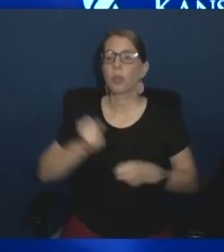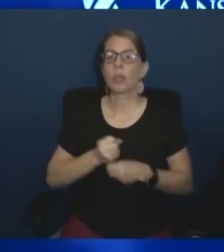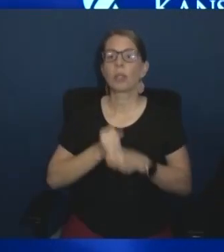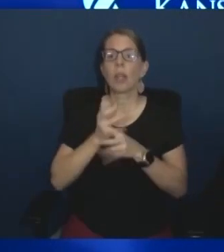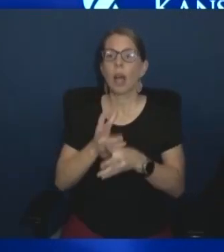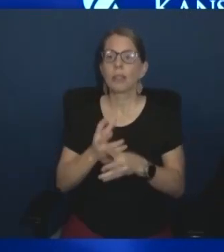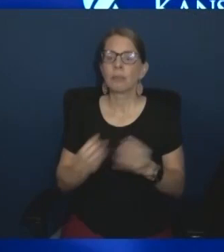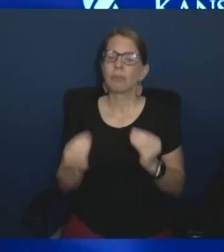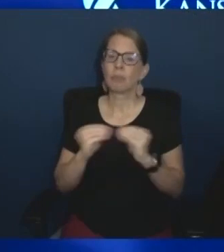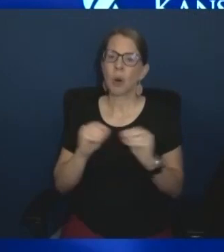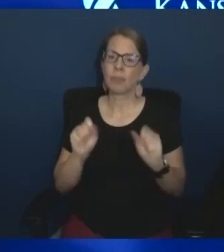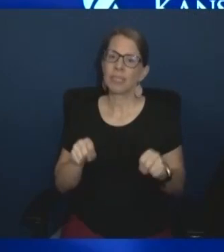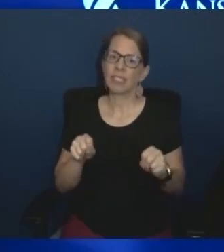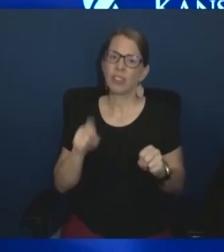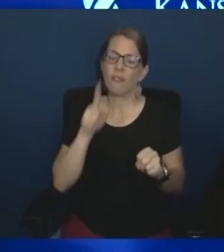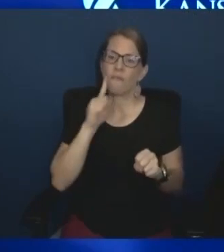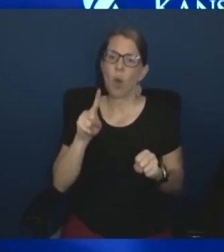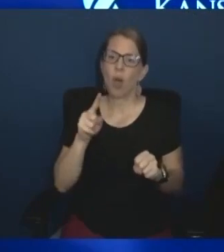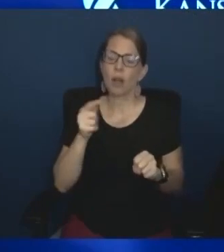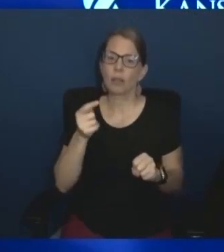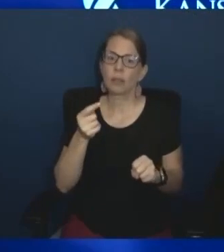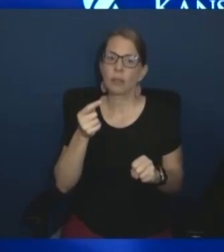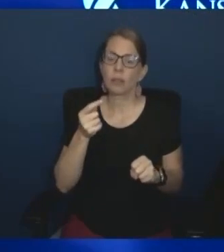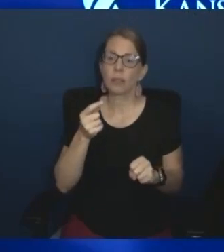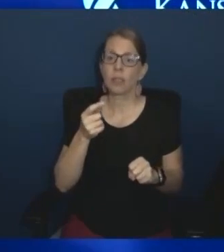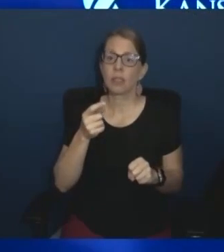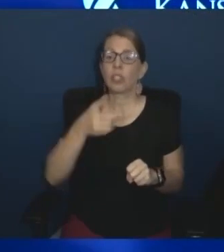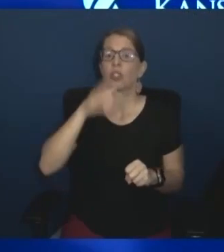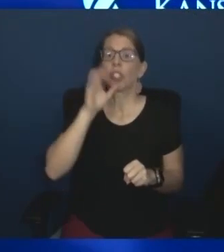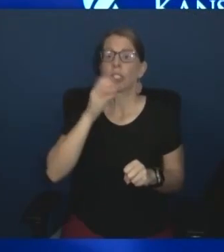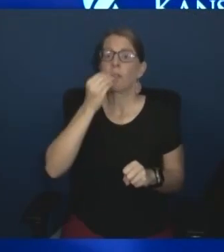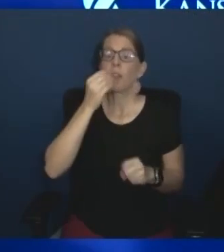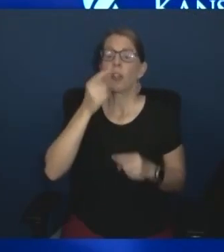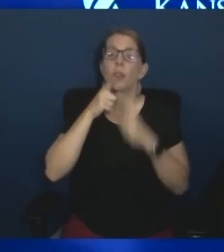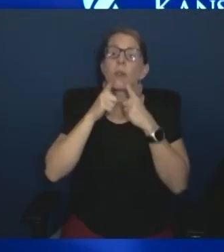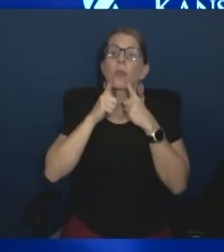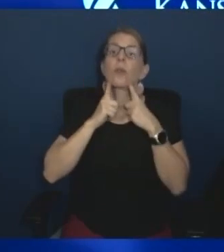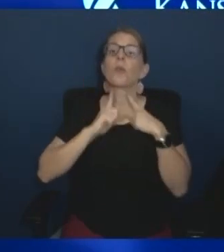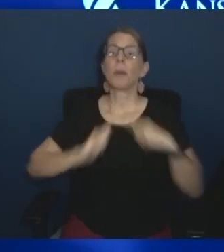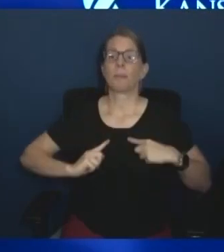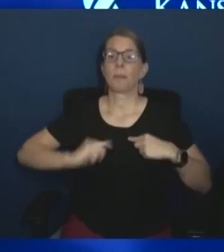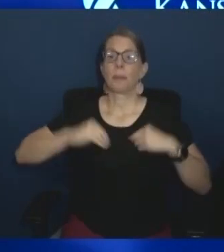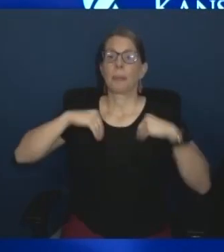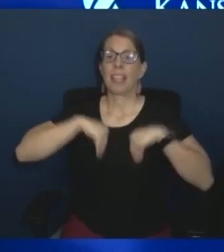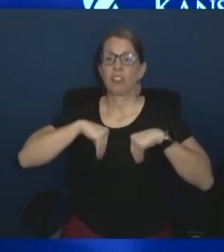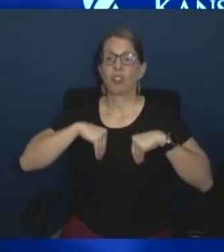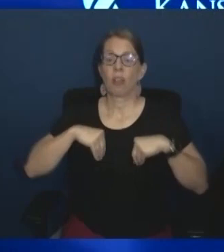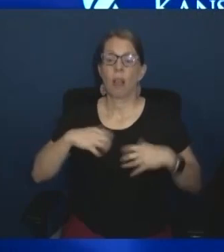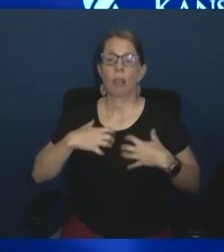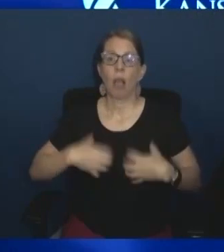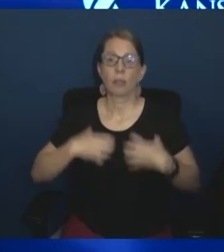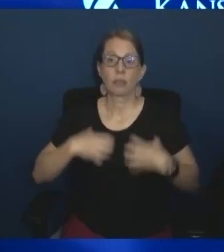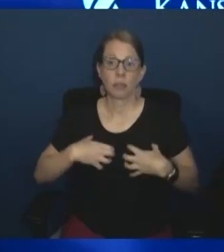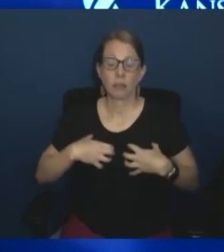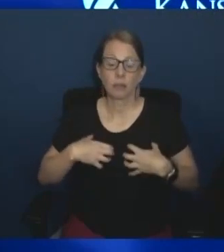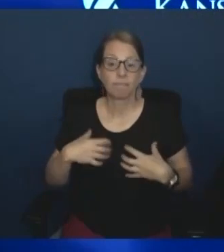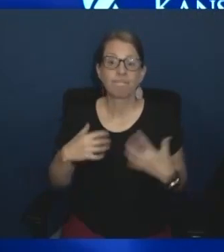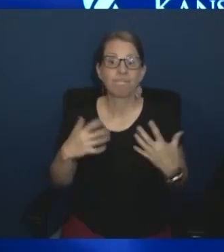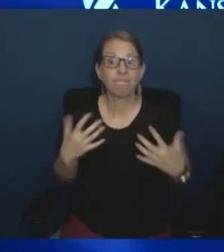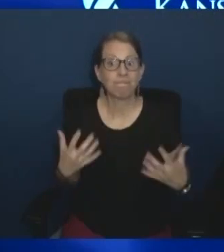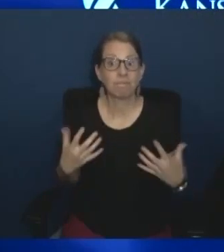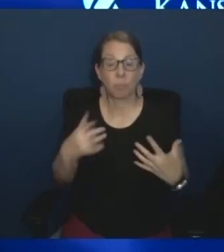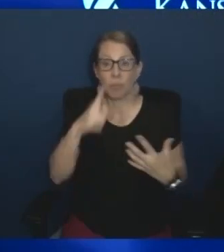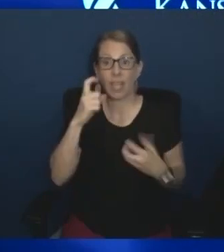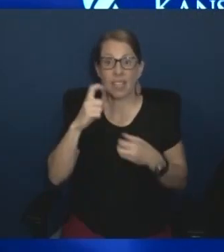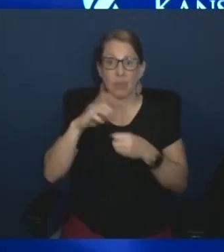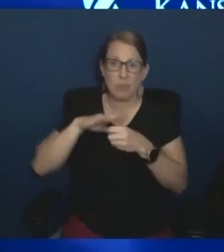potential for aspiration when it's just pushing air in like that. So I feel like, at least at our